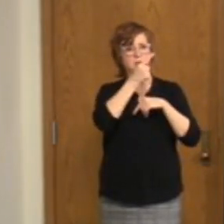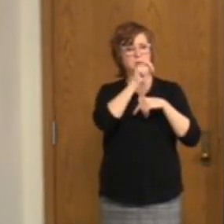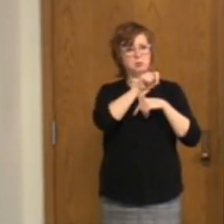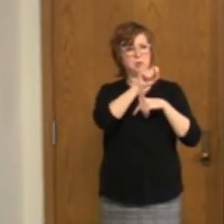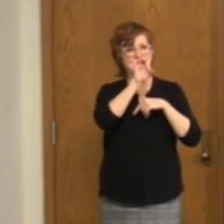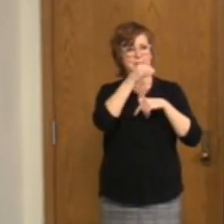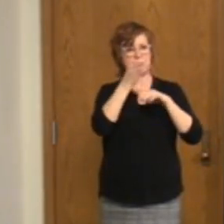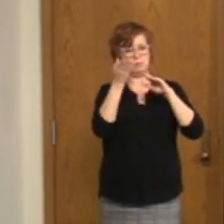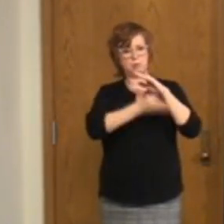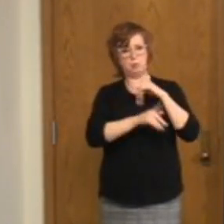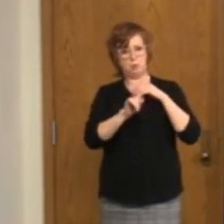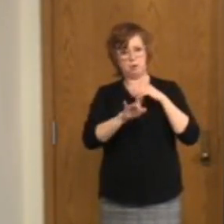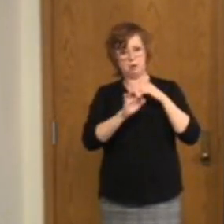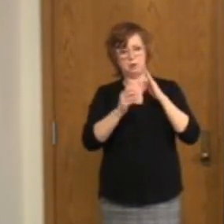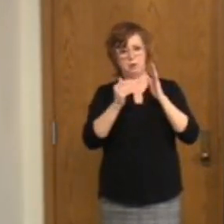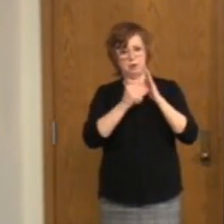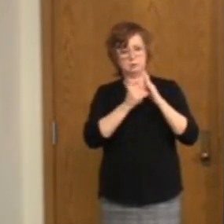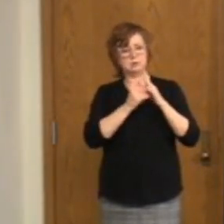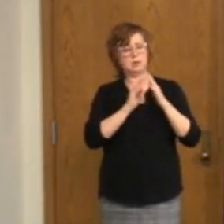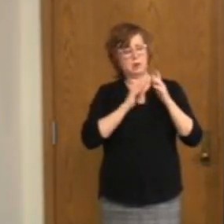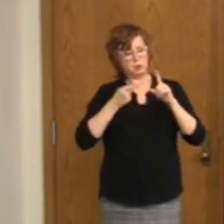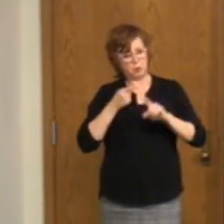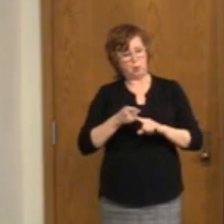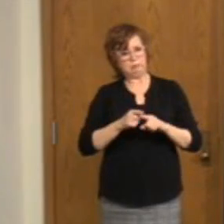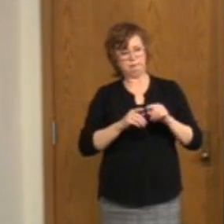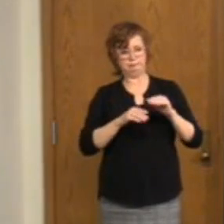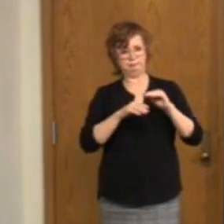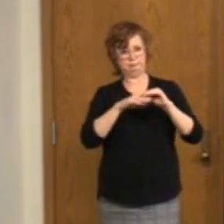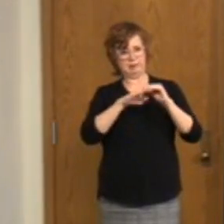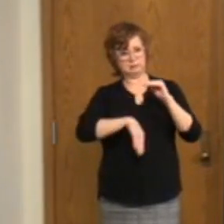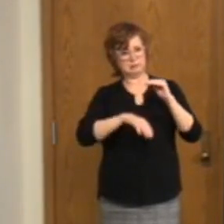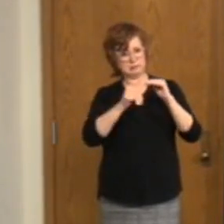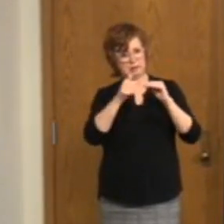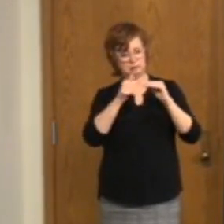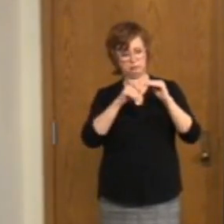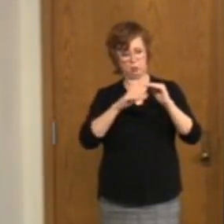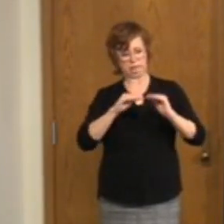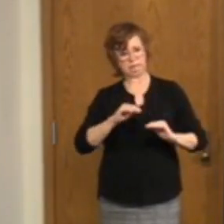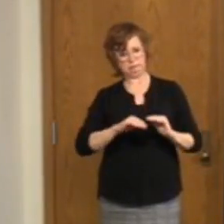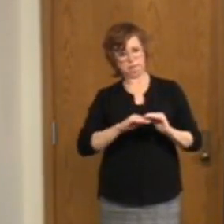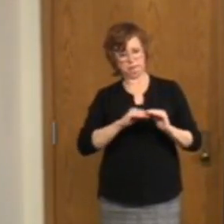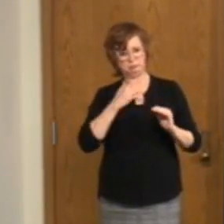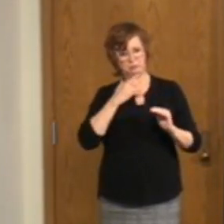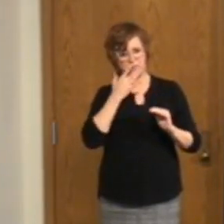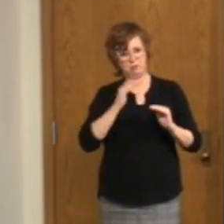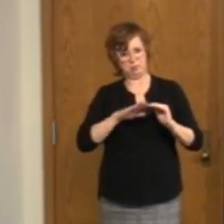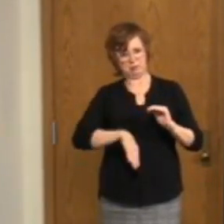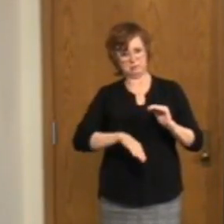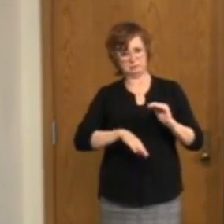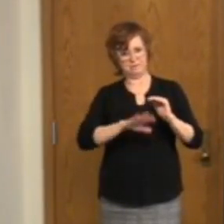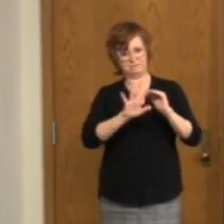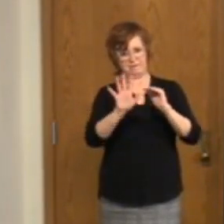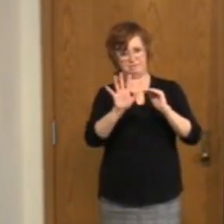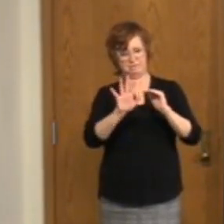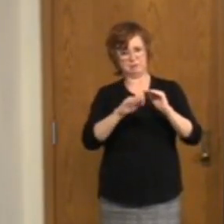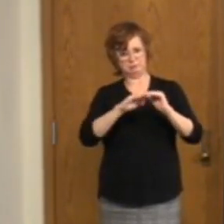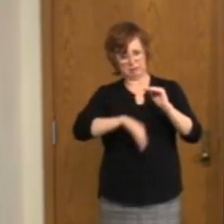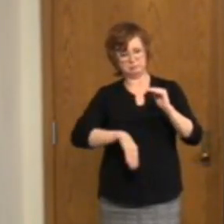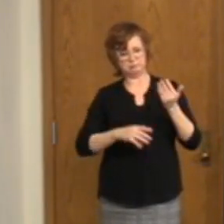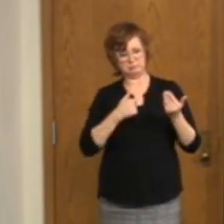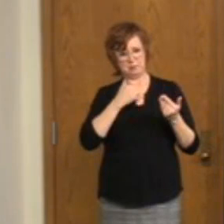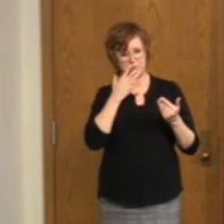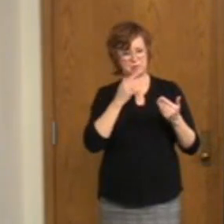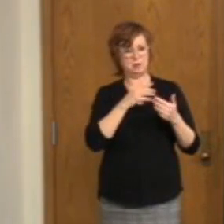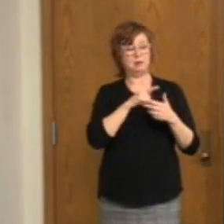ideally below 5. And we have to remember that many parts of Saskatchewan, are already reaching that